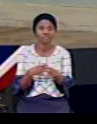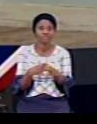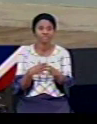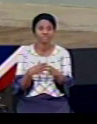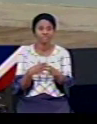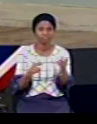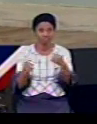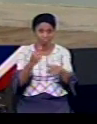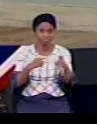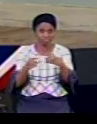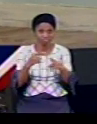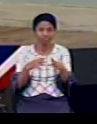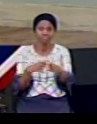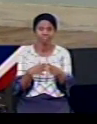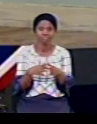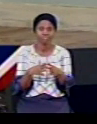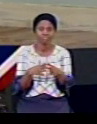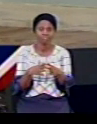Psalm